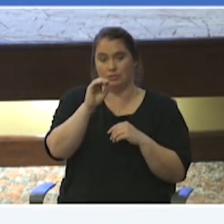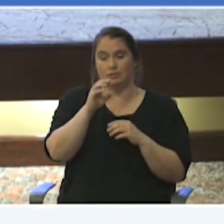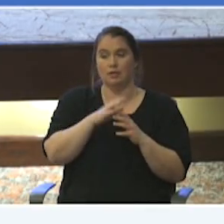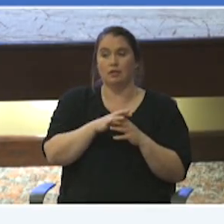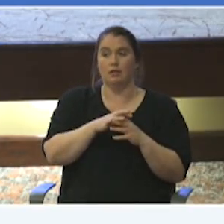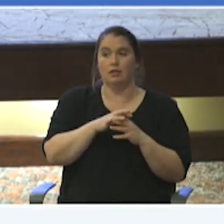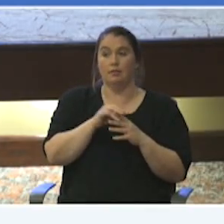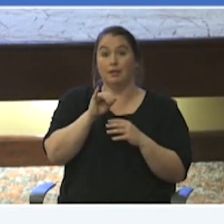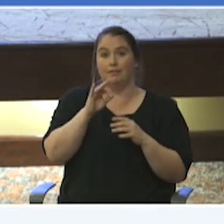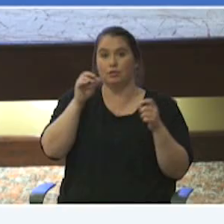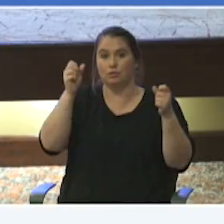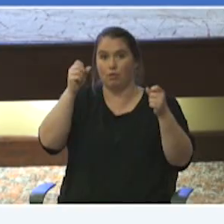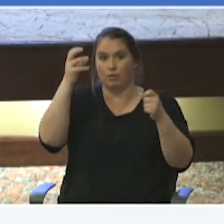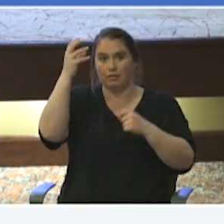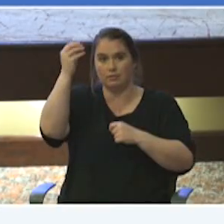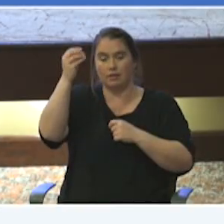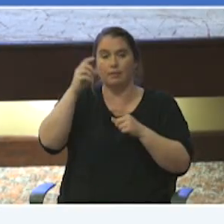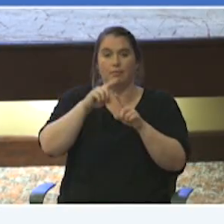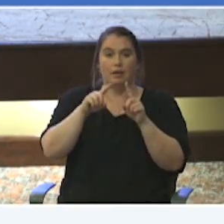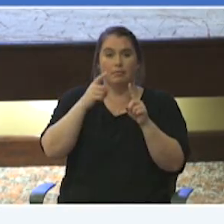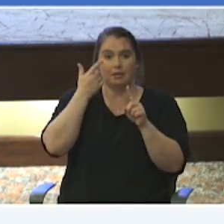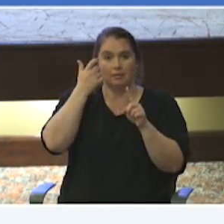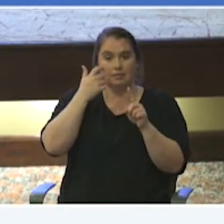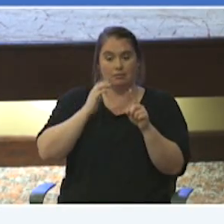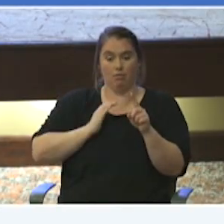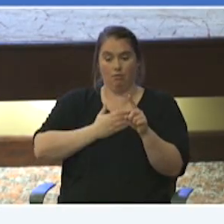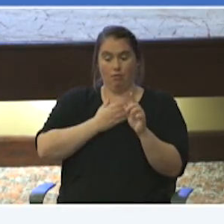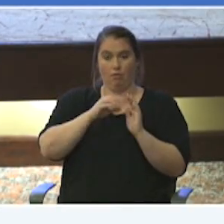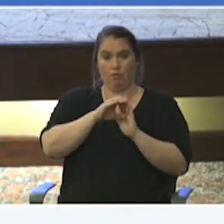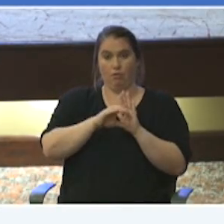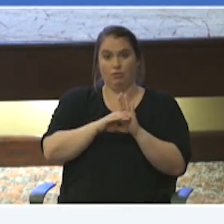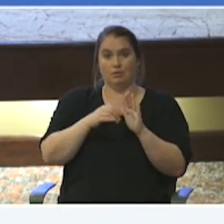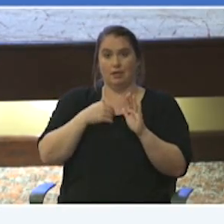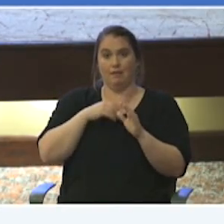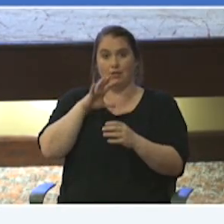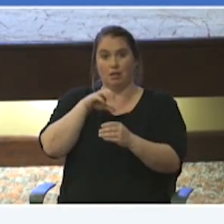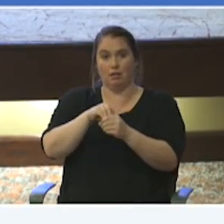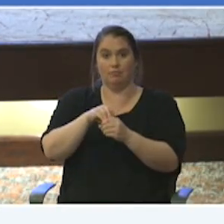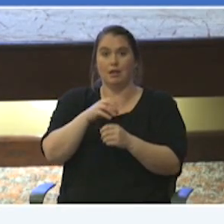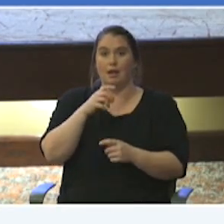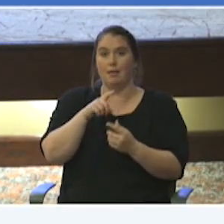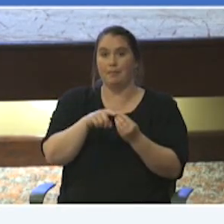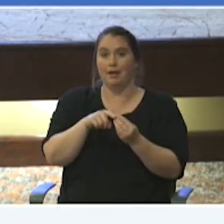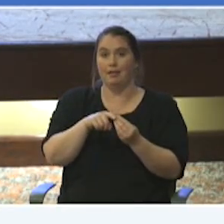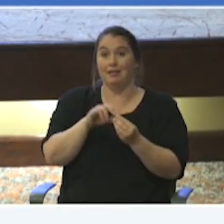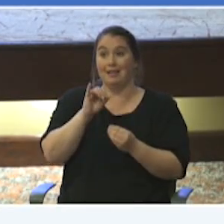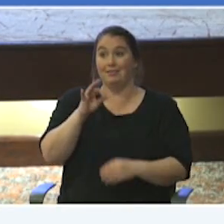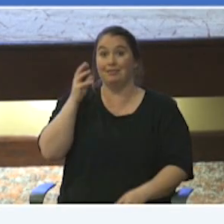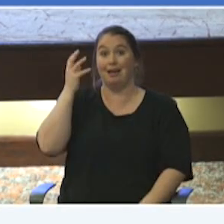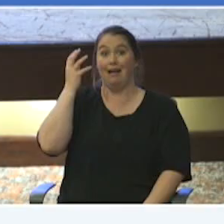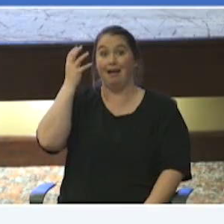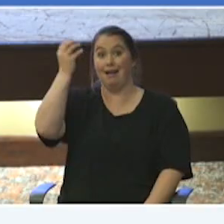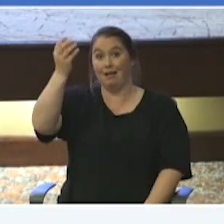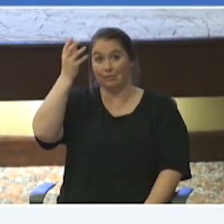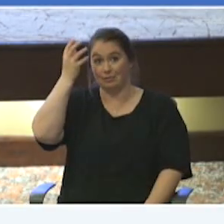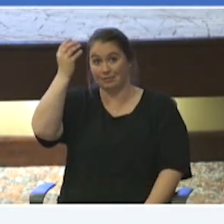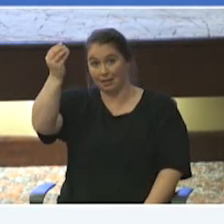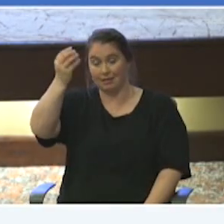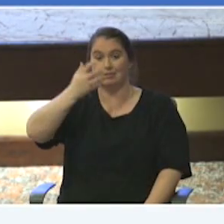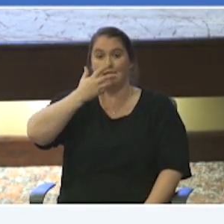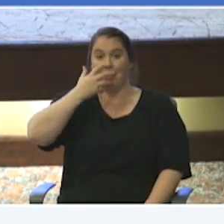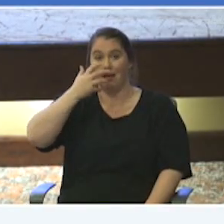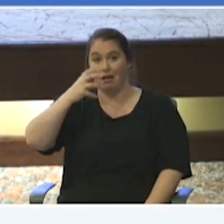weather. But our codes do not have anything about when it's hot, cooling our buildings. So this is a local